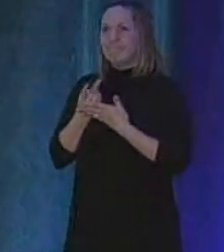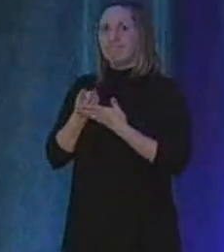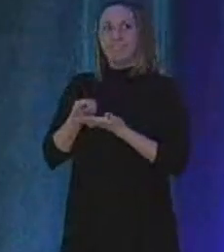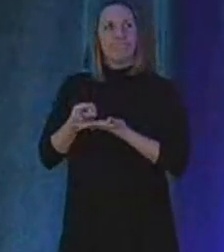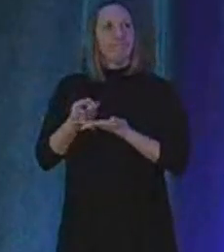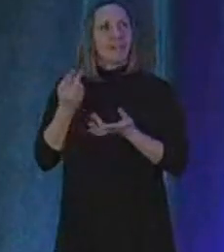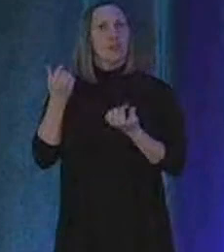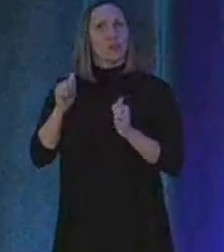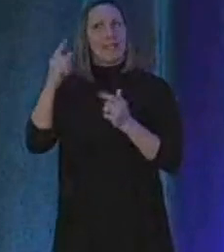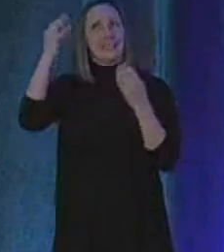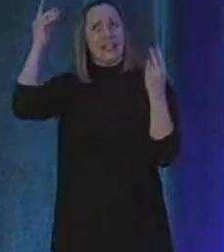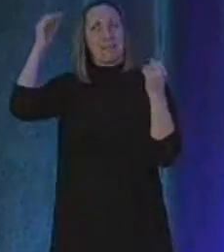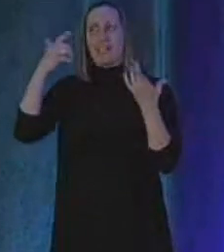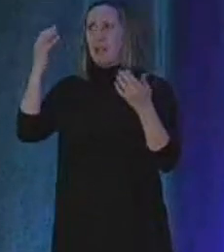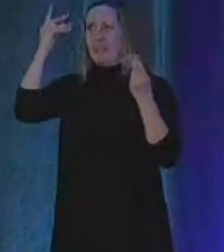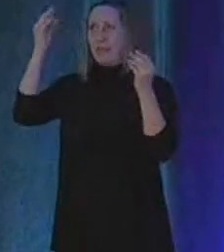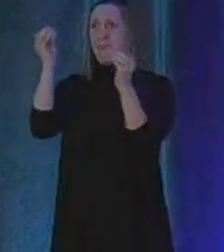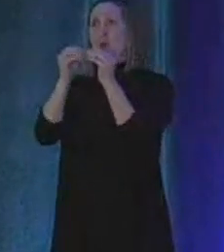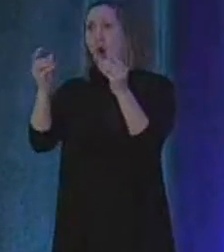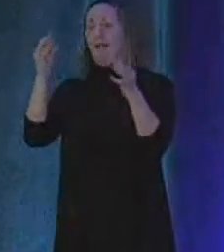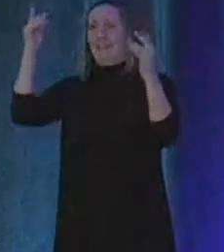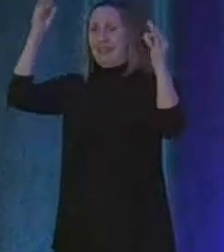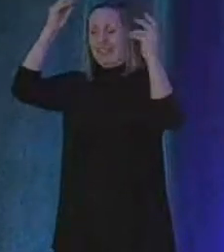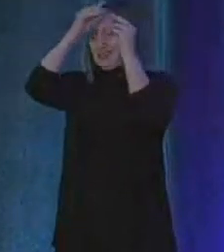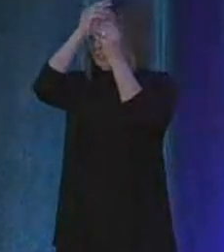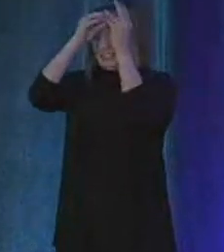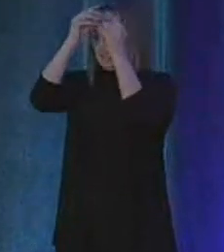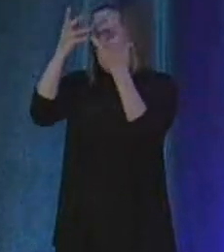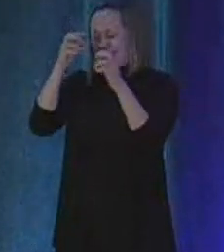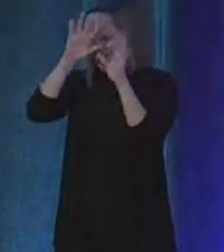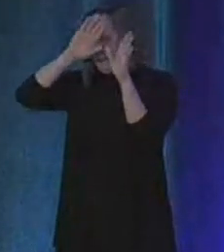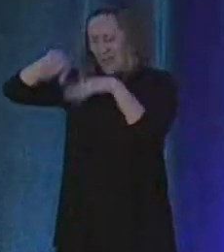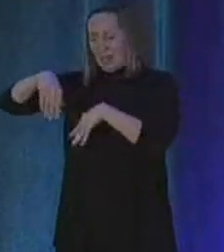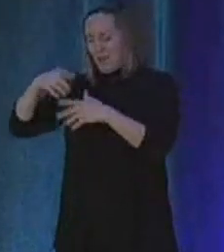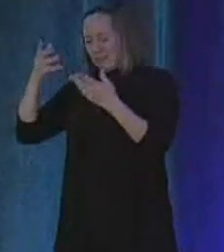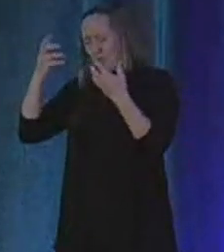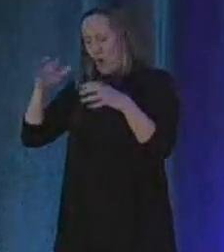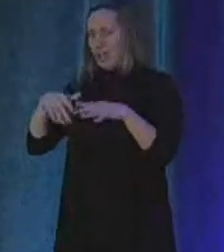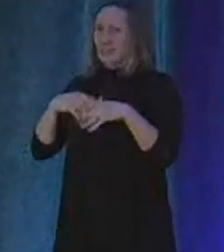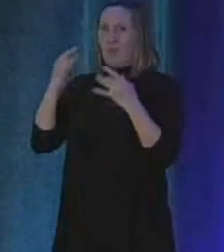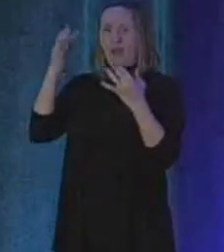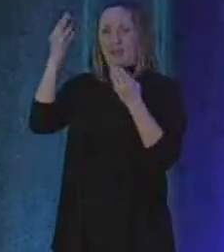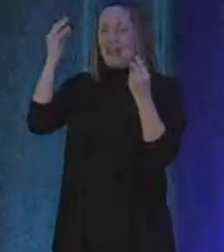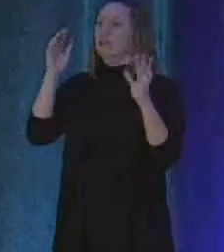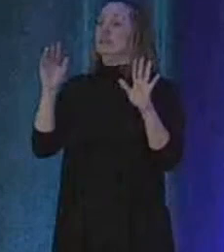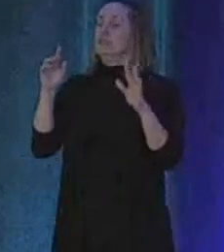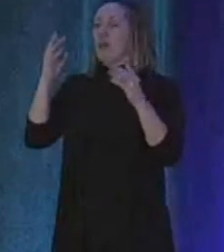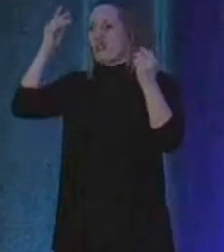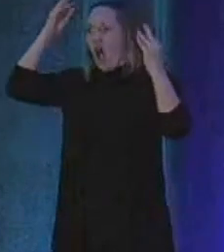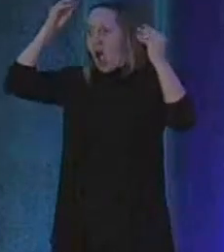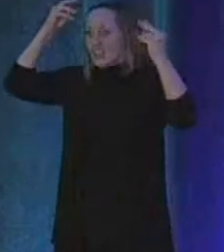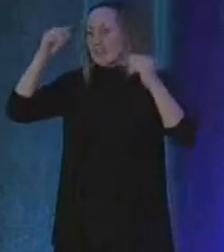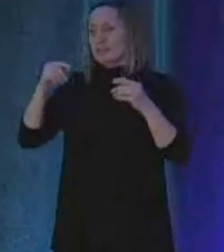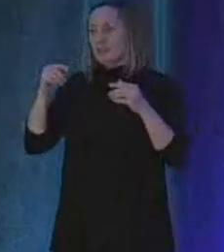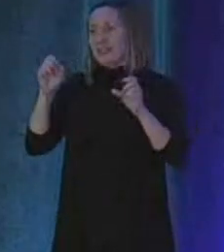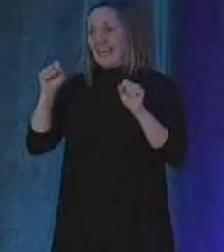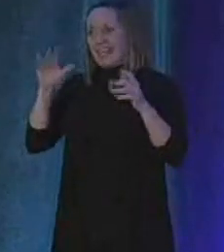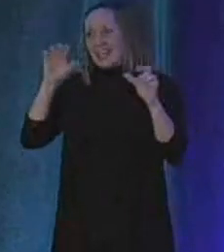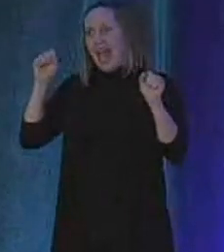think about anything, and now I'm thinking about the thing that I'm thinking about, and I don't even want to be thinking about the thing that I'm thinking about, so why am I thinking like this? And it can get really loud in